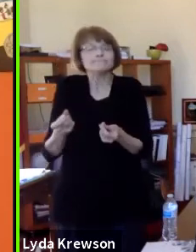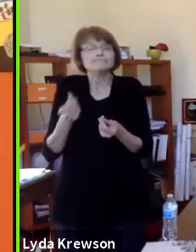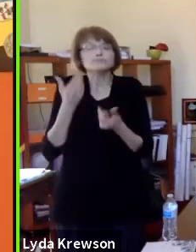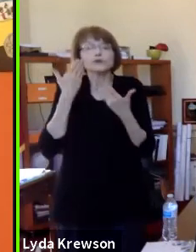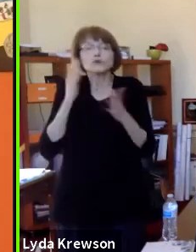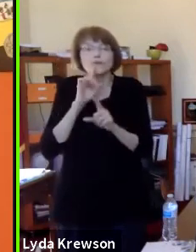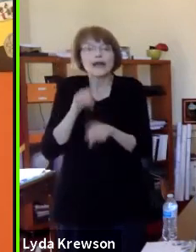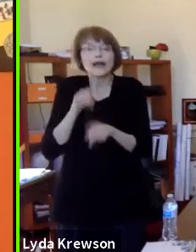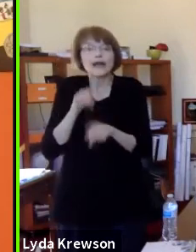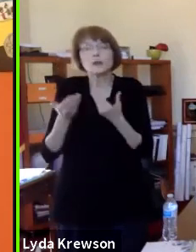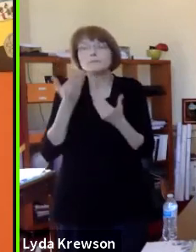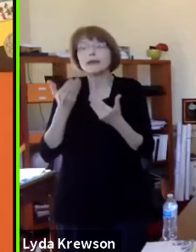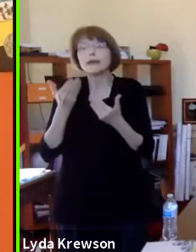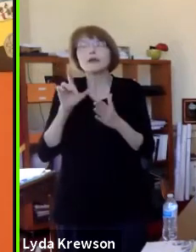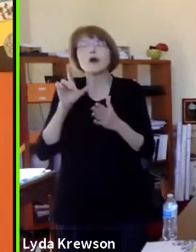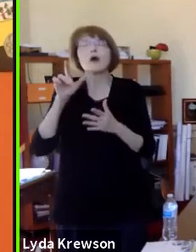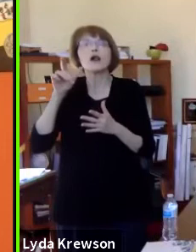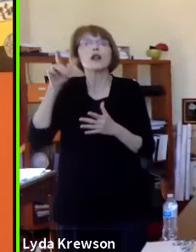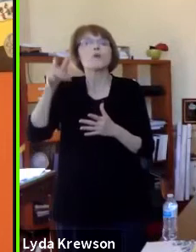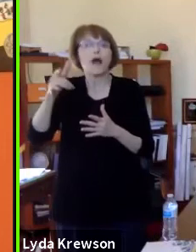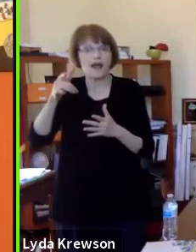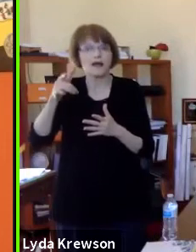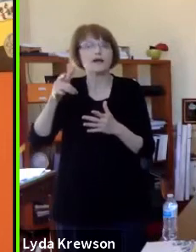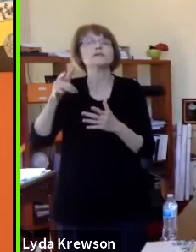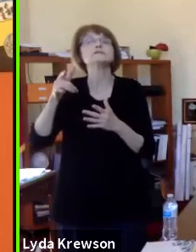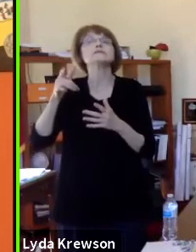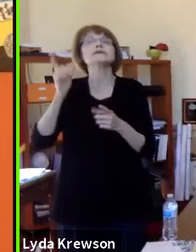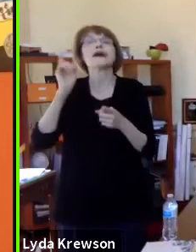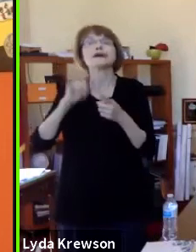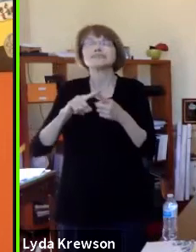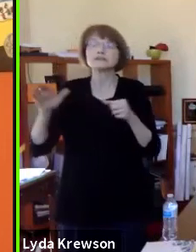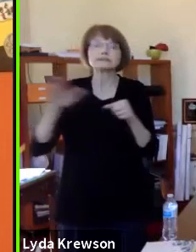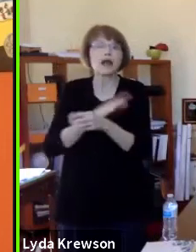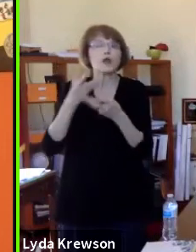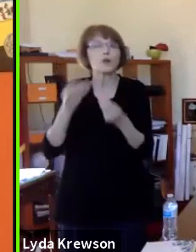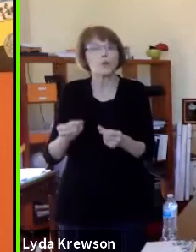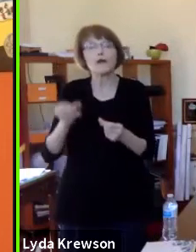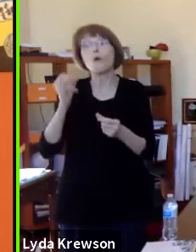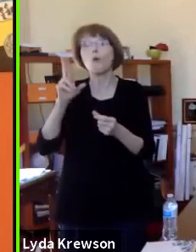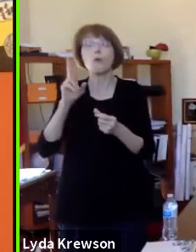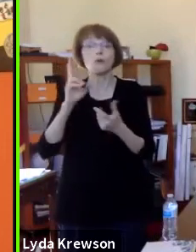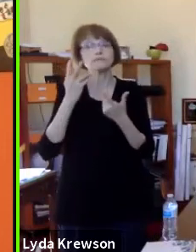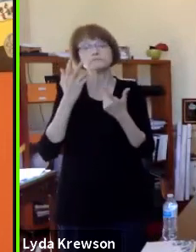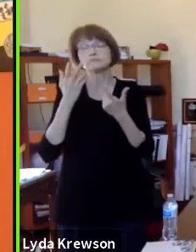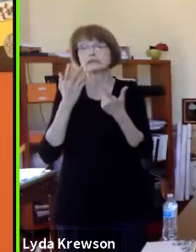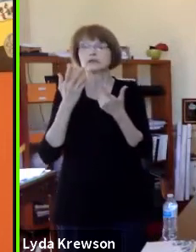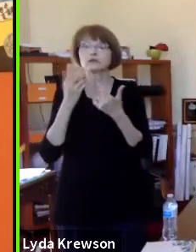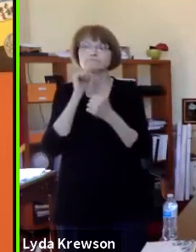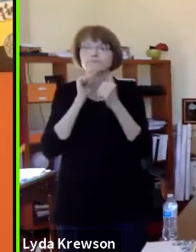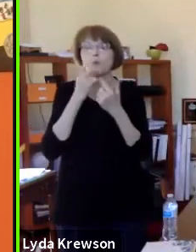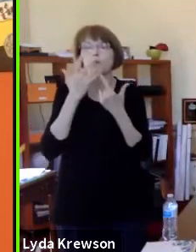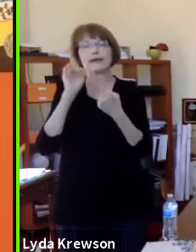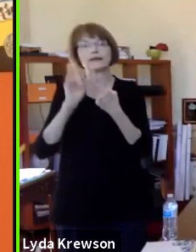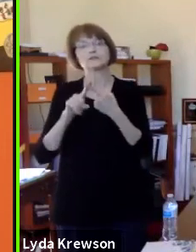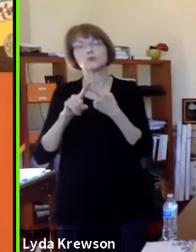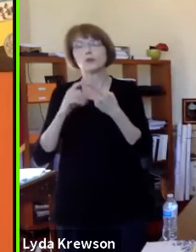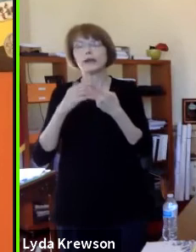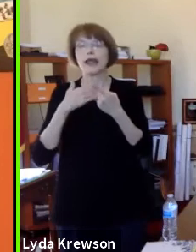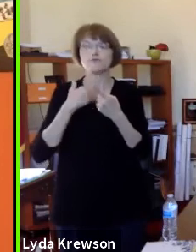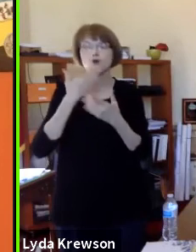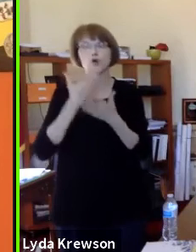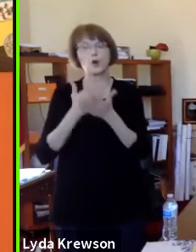It may be a little while before it goes away entirely, or before we have effective medicine